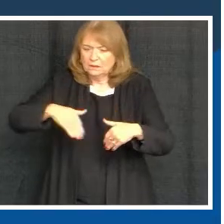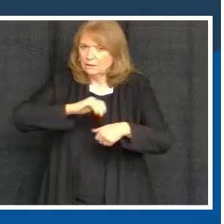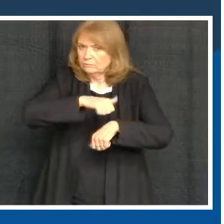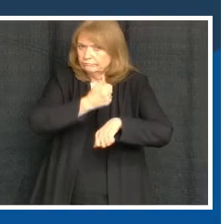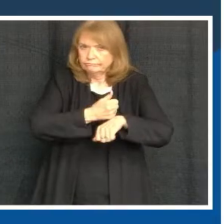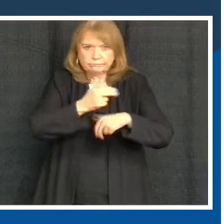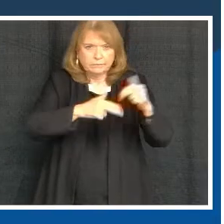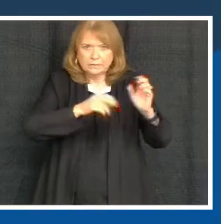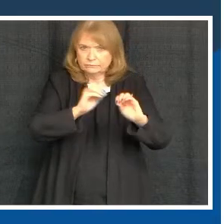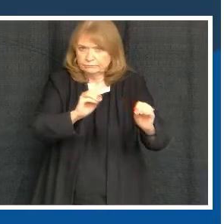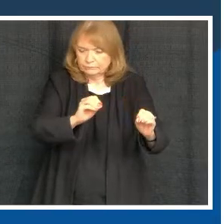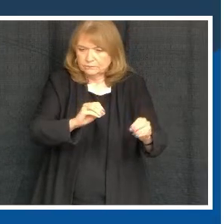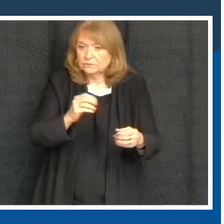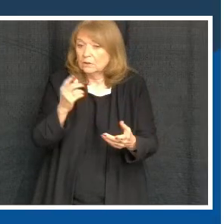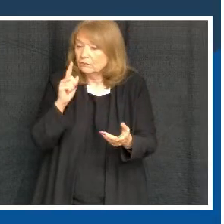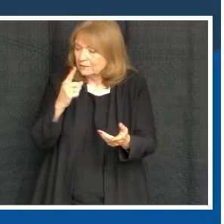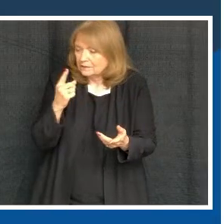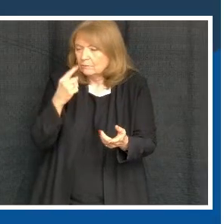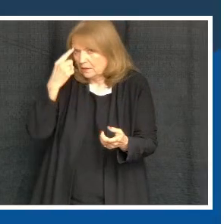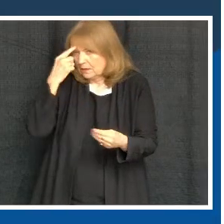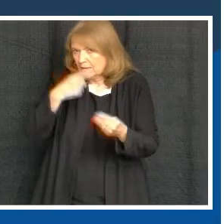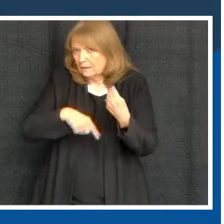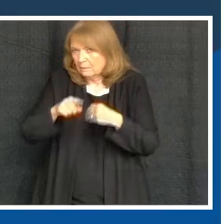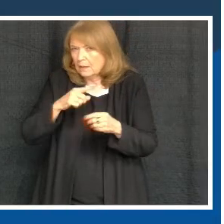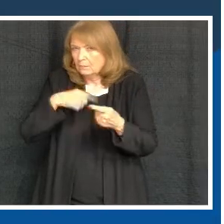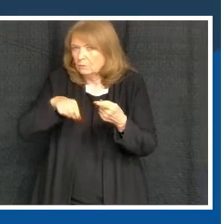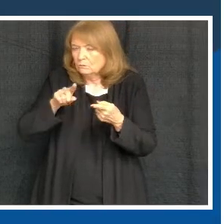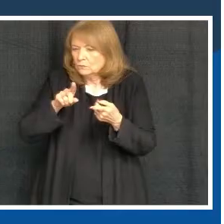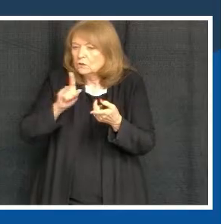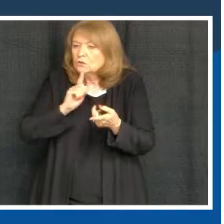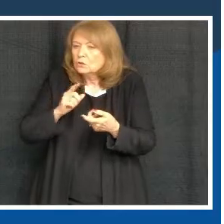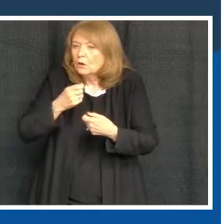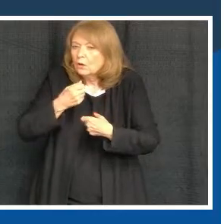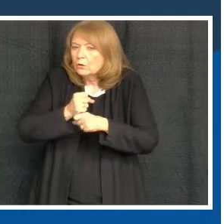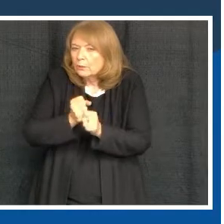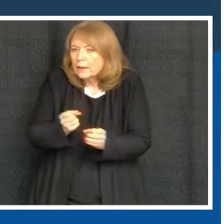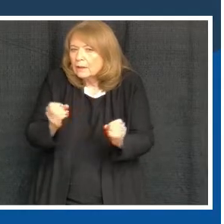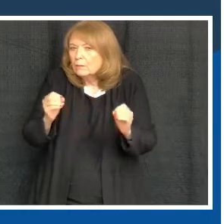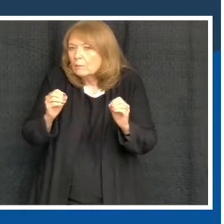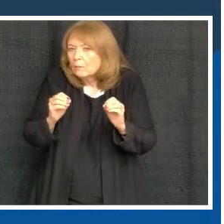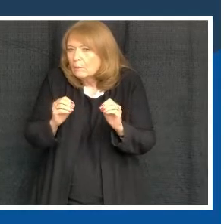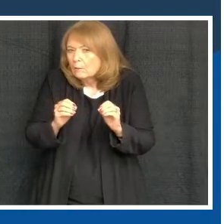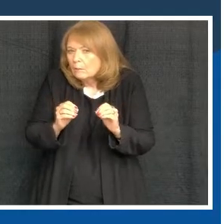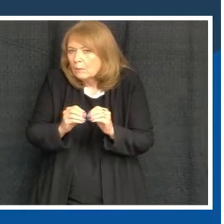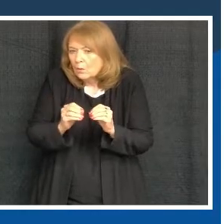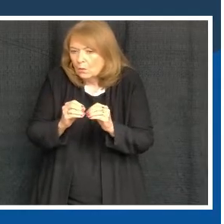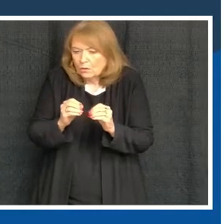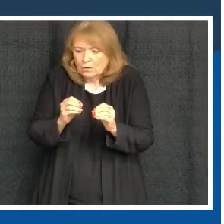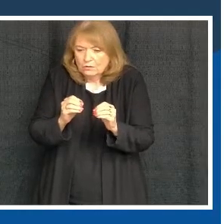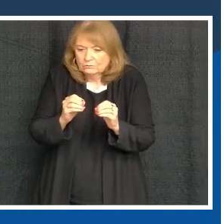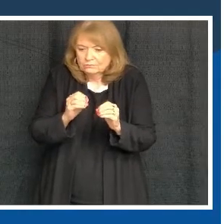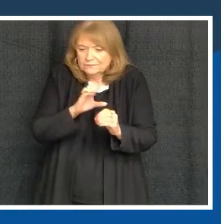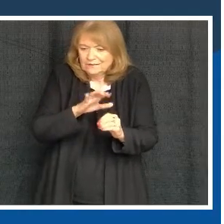So something to take into consideration, creating more without really a use for the existing ones is something to think about.